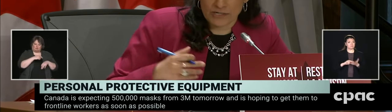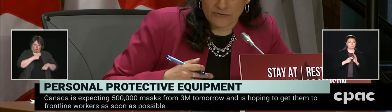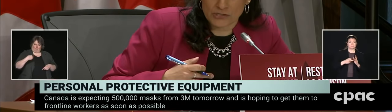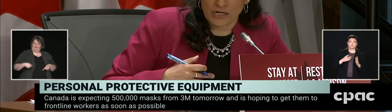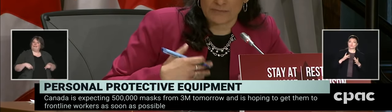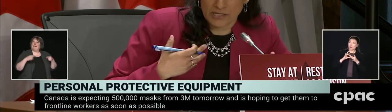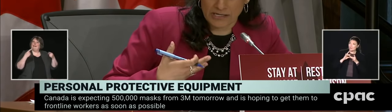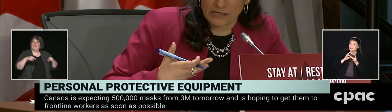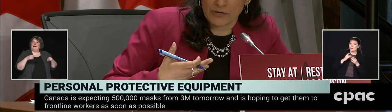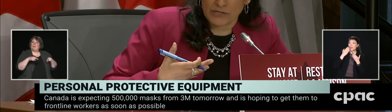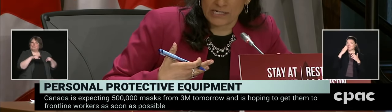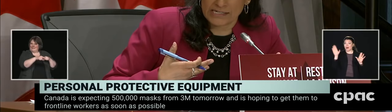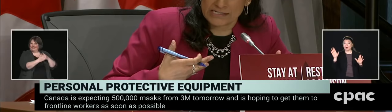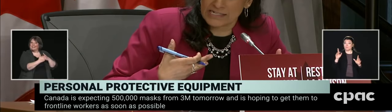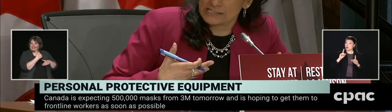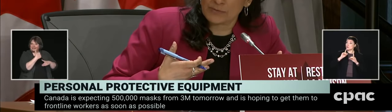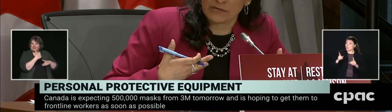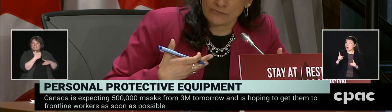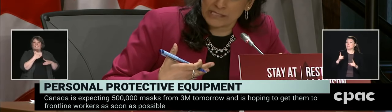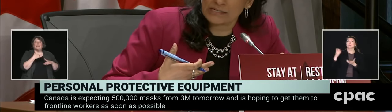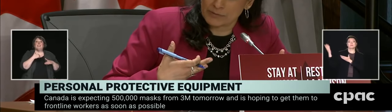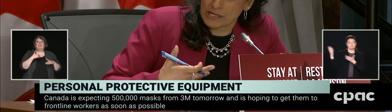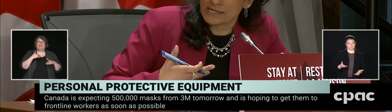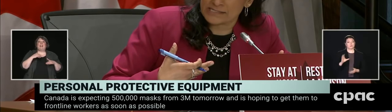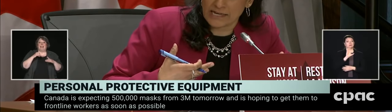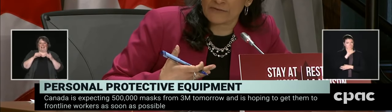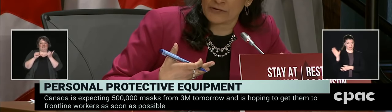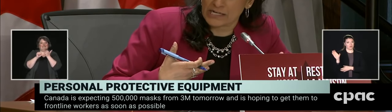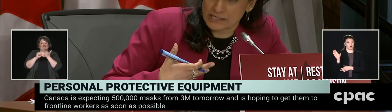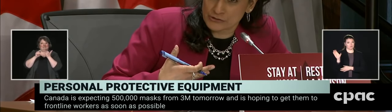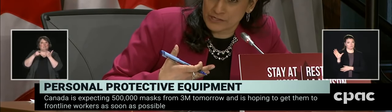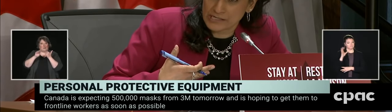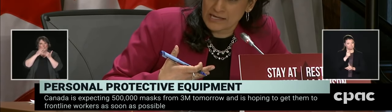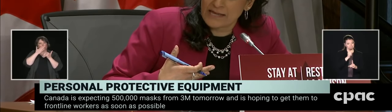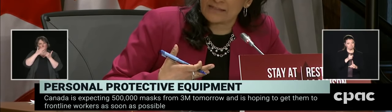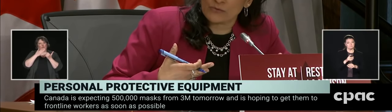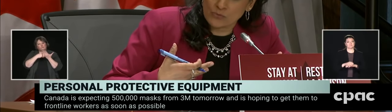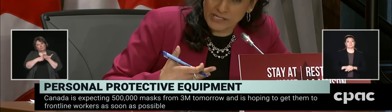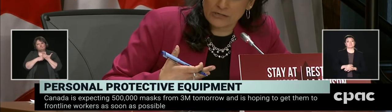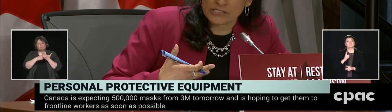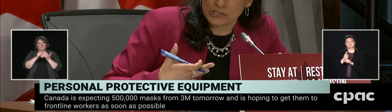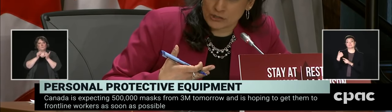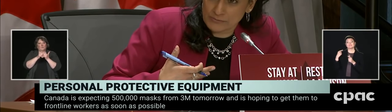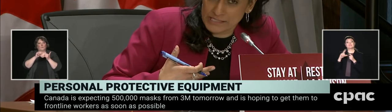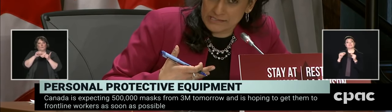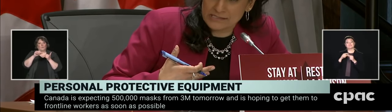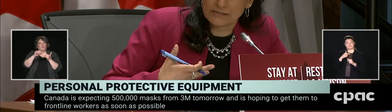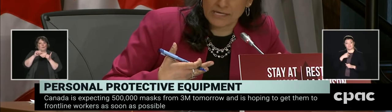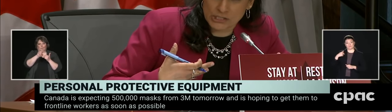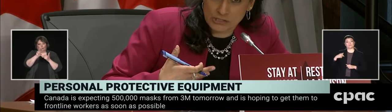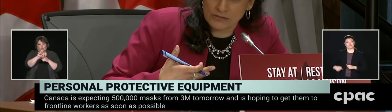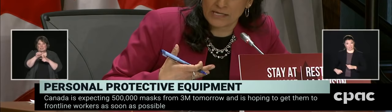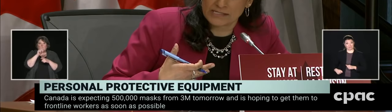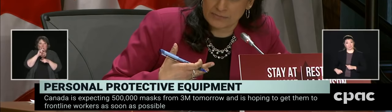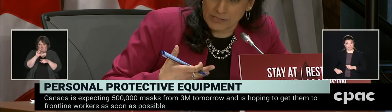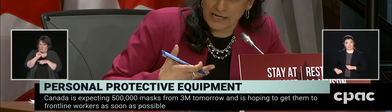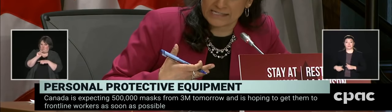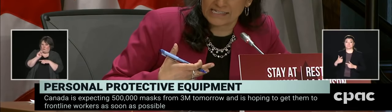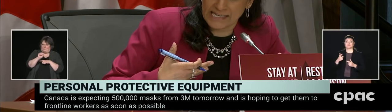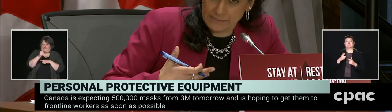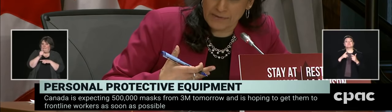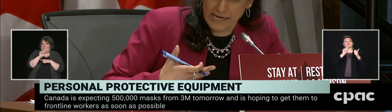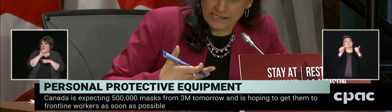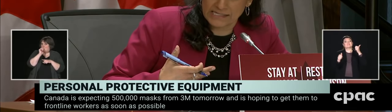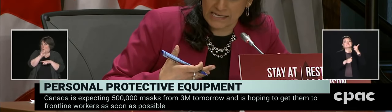has done a wonderful job talking about the United States, but it really applies to every country that we are determined to make sure that